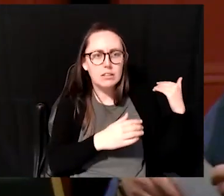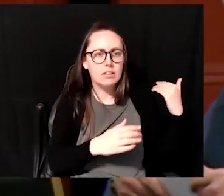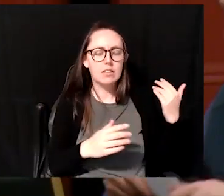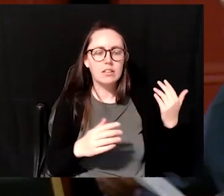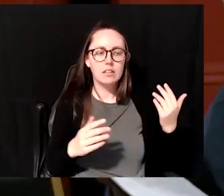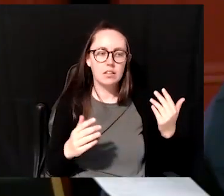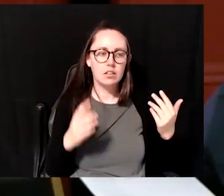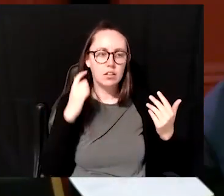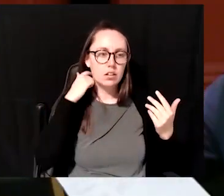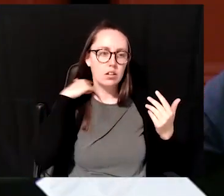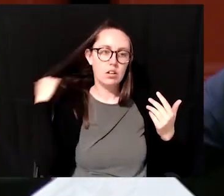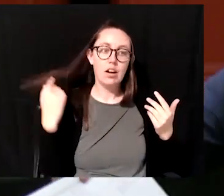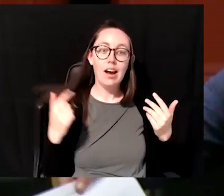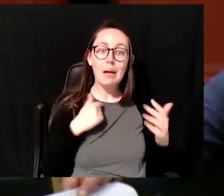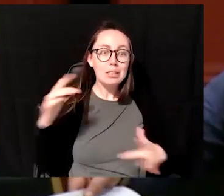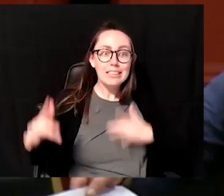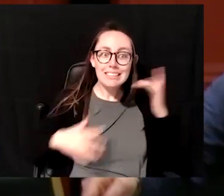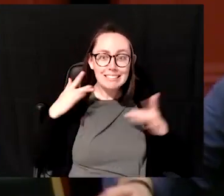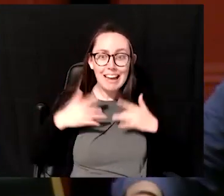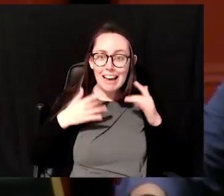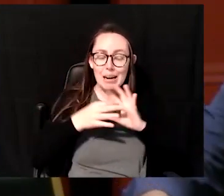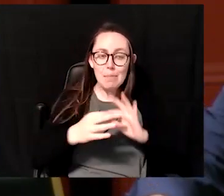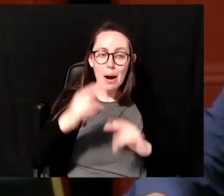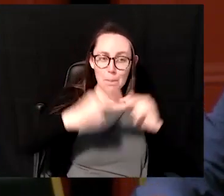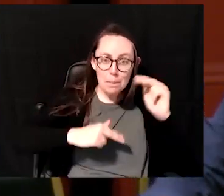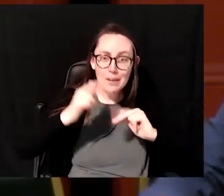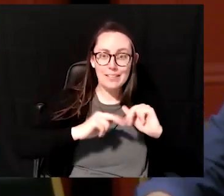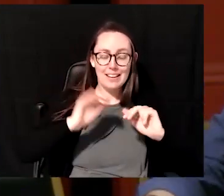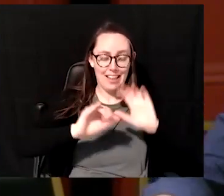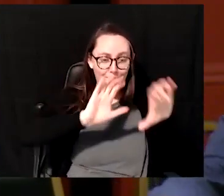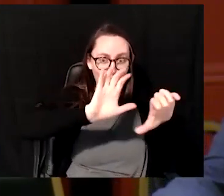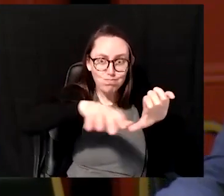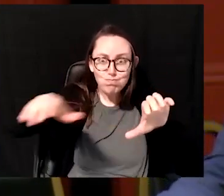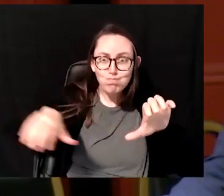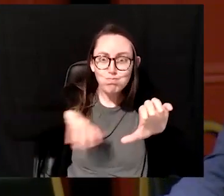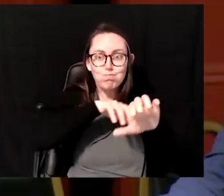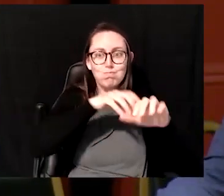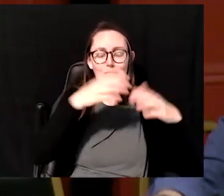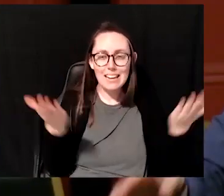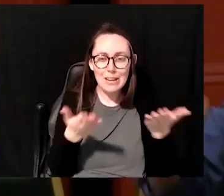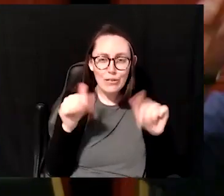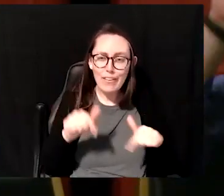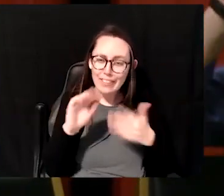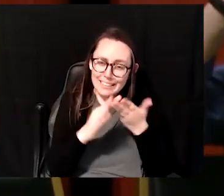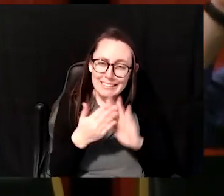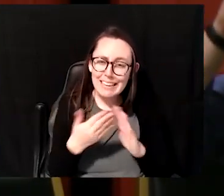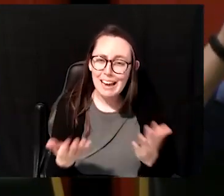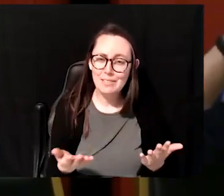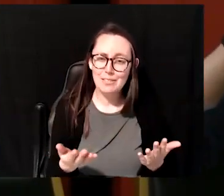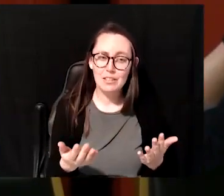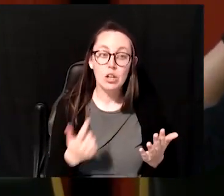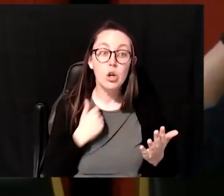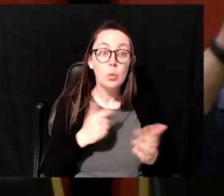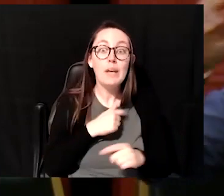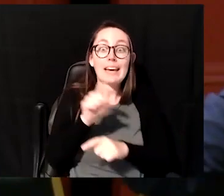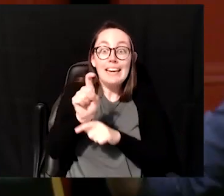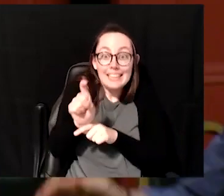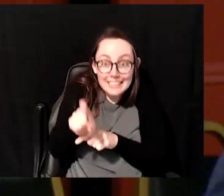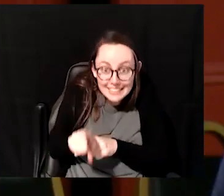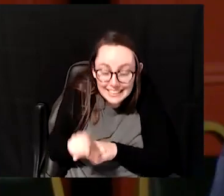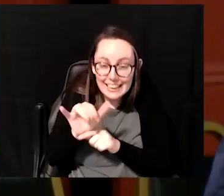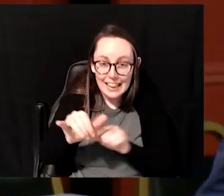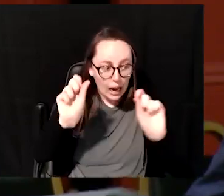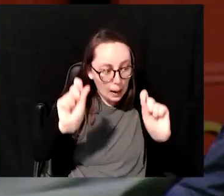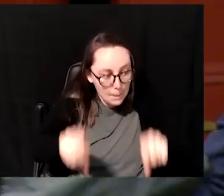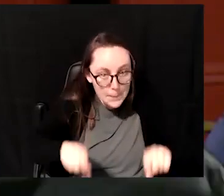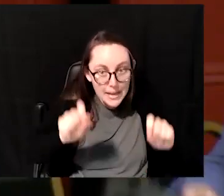really excited about building infrastructure in this town we need it and this is a moment that we actually have funds to start it